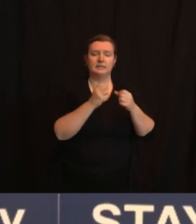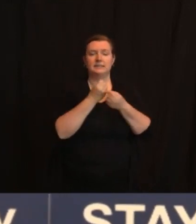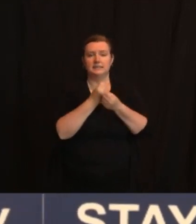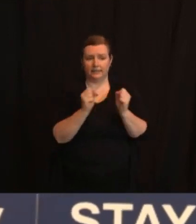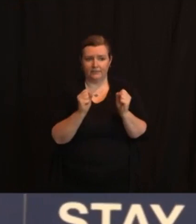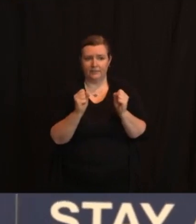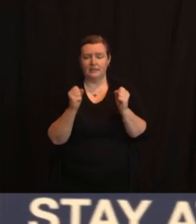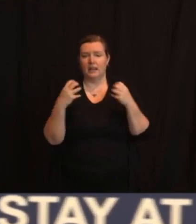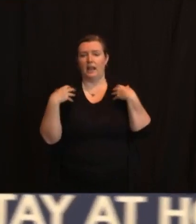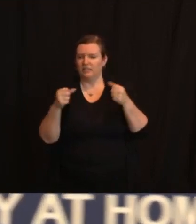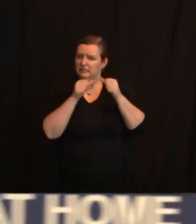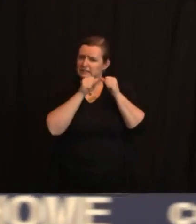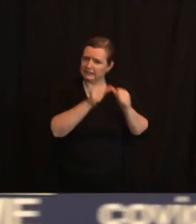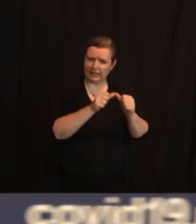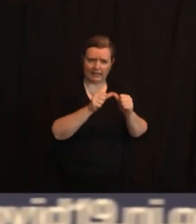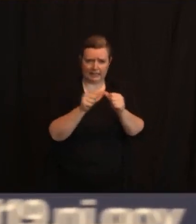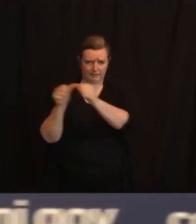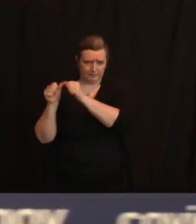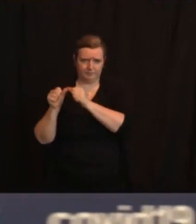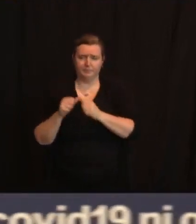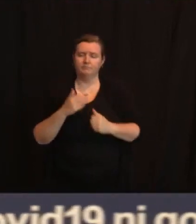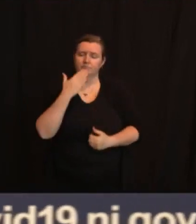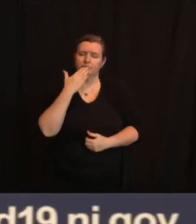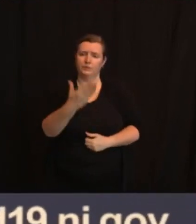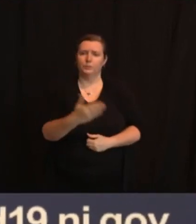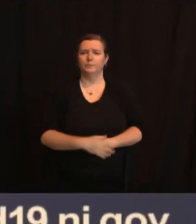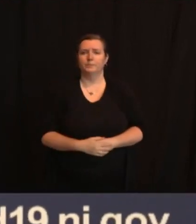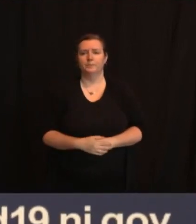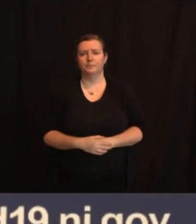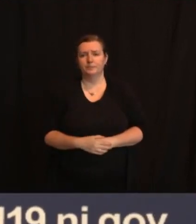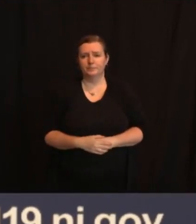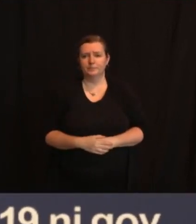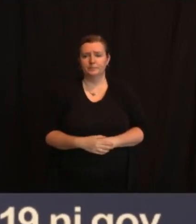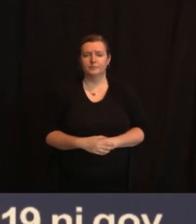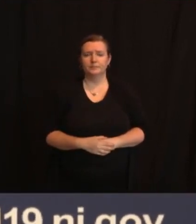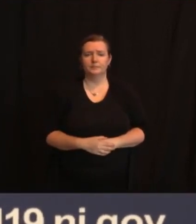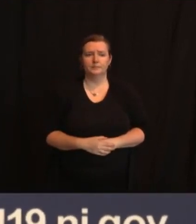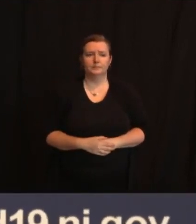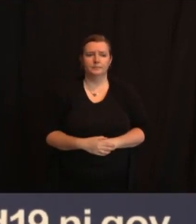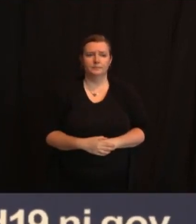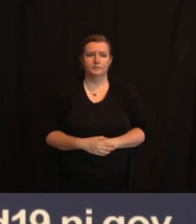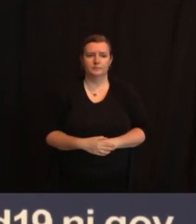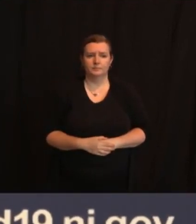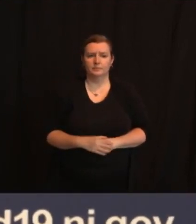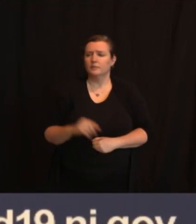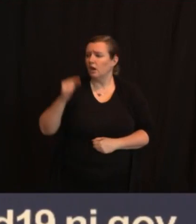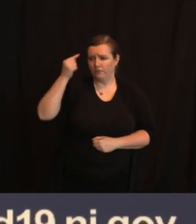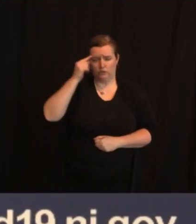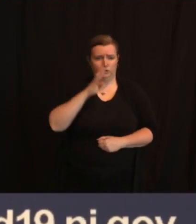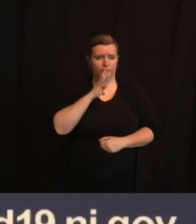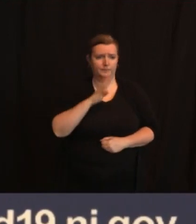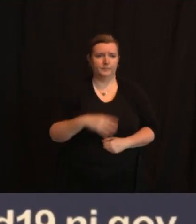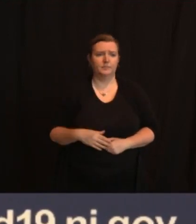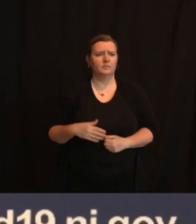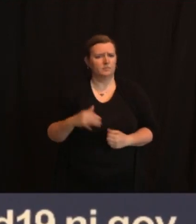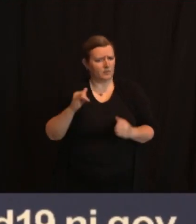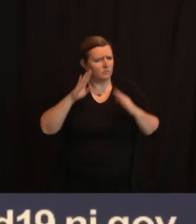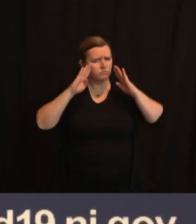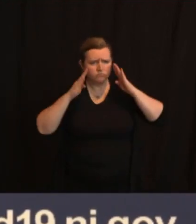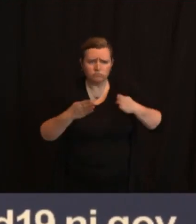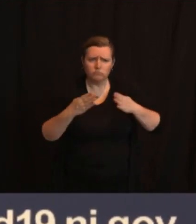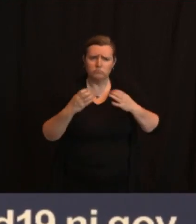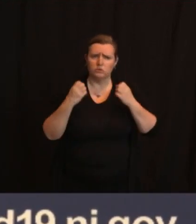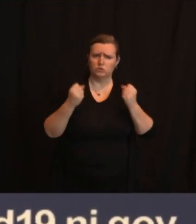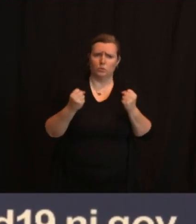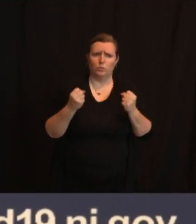Thank you. Judy, thank you. And we made a conscious decision to focus a little bit more heavily, as you heard today, both with Kabir